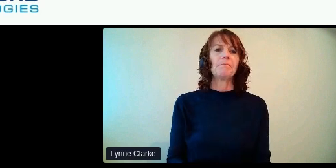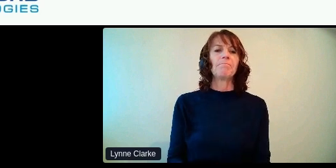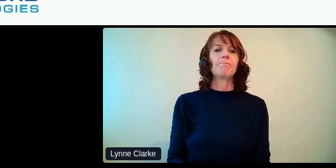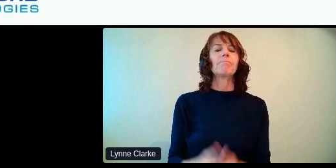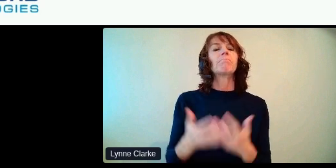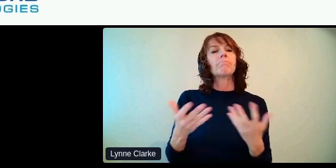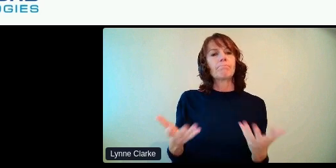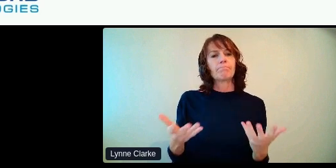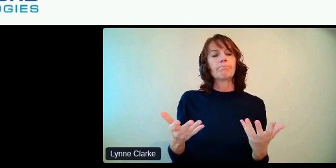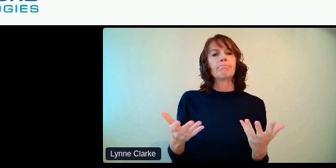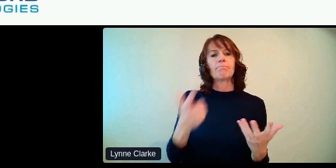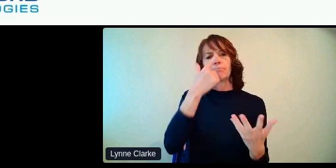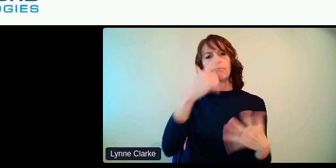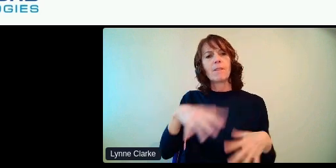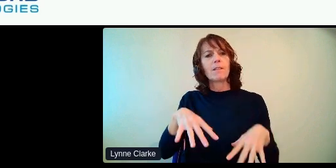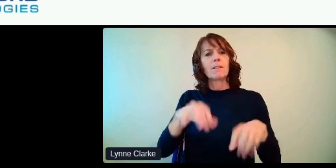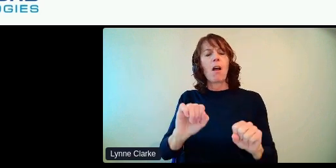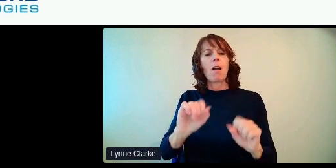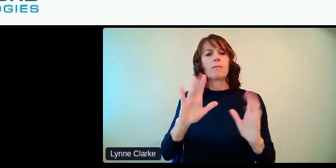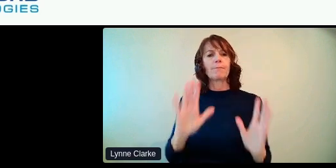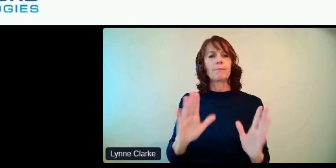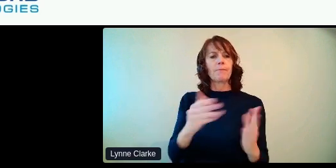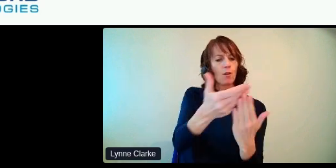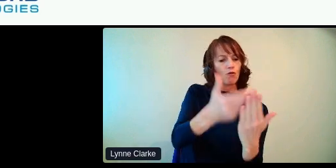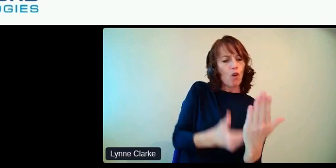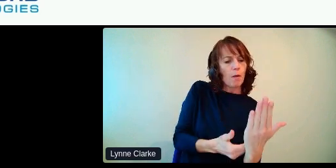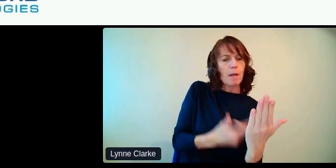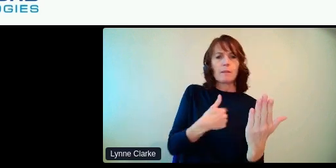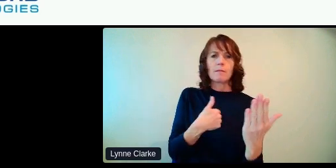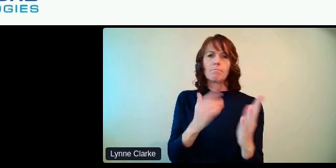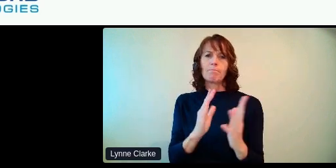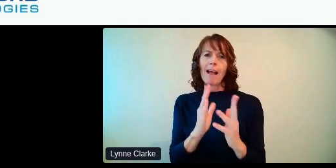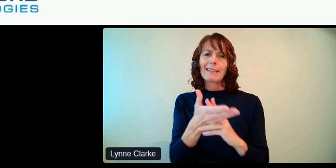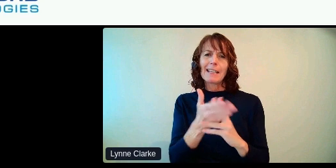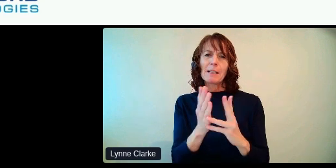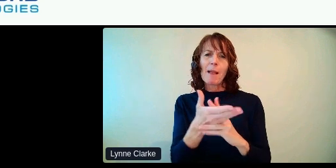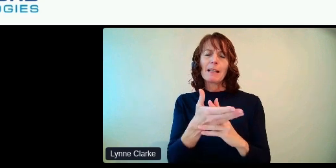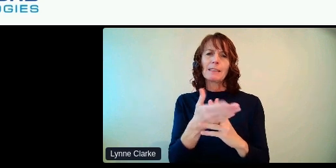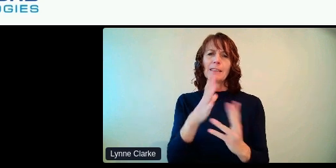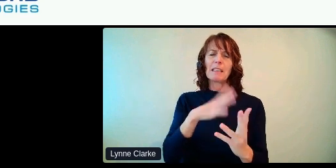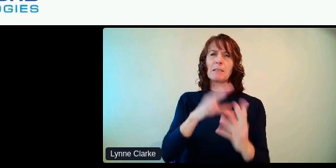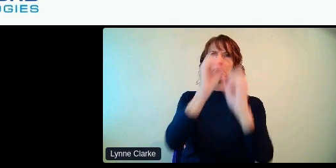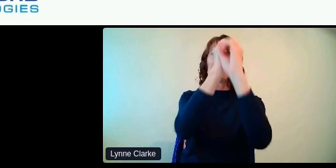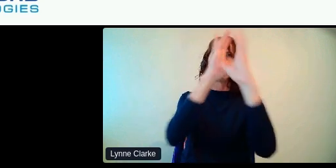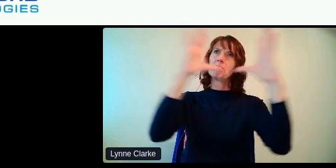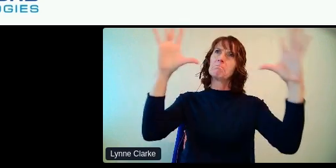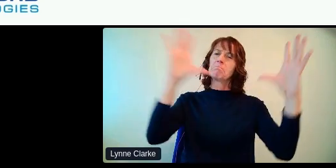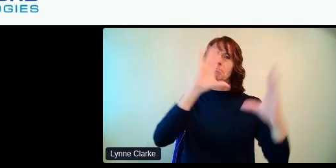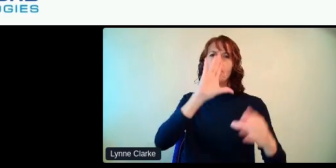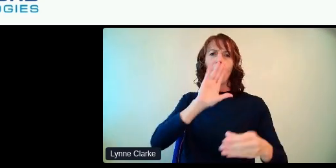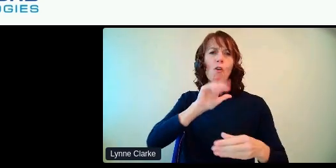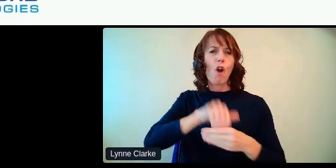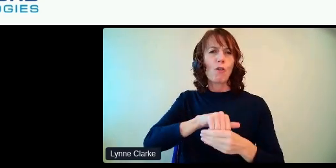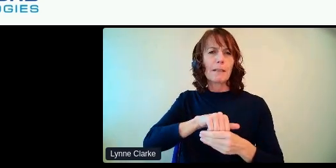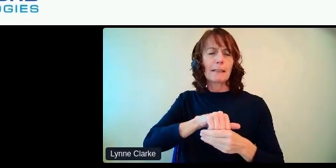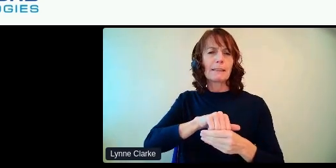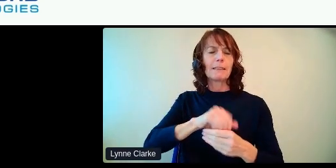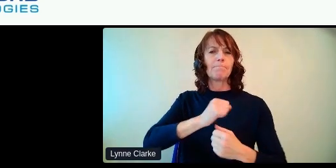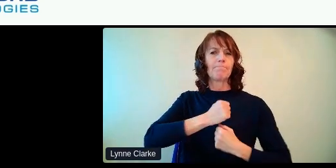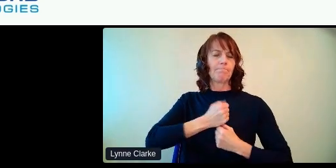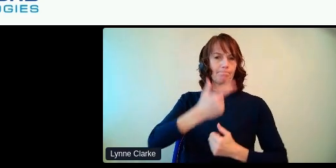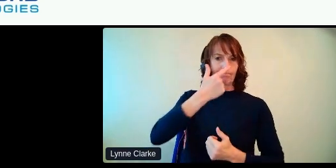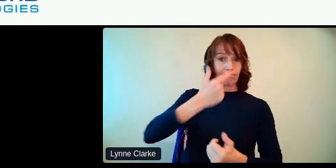So to start off about documents and accessibility, I wanted to give everyone a bit of context. So our